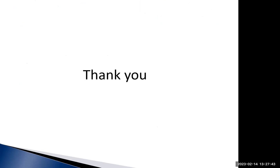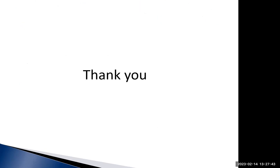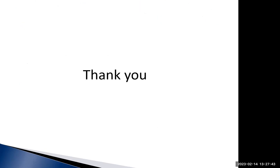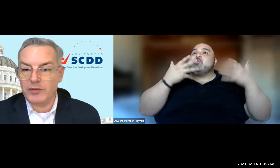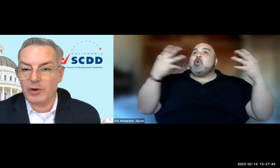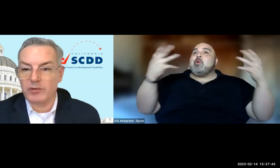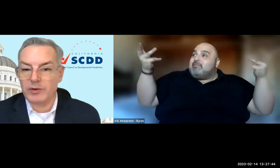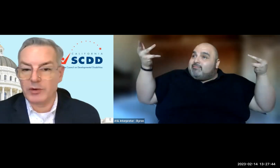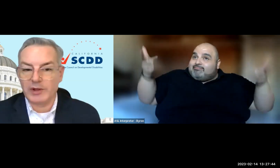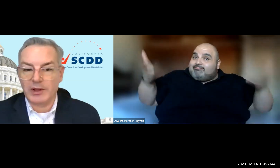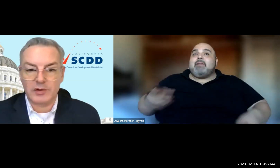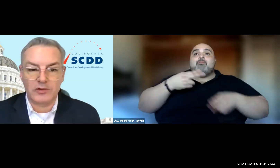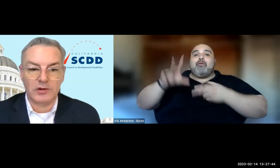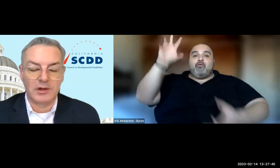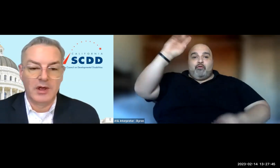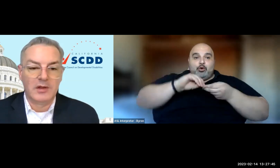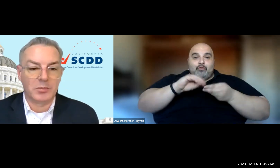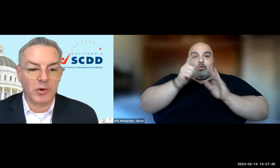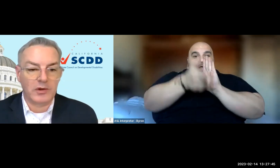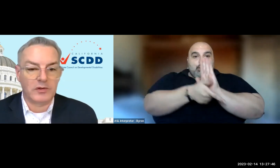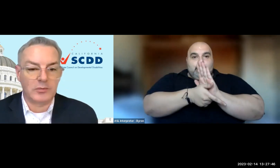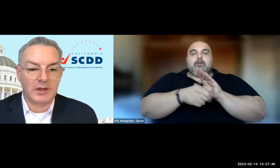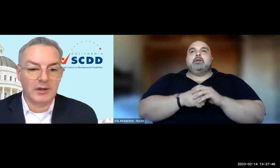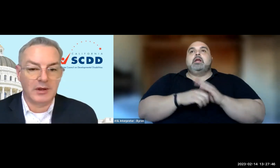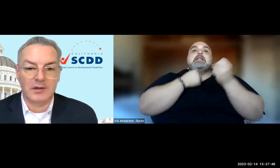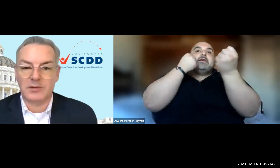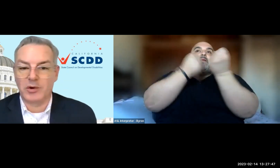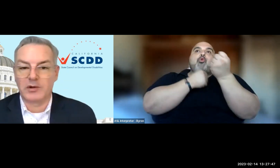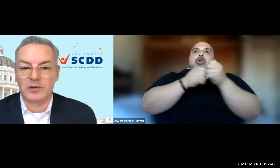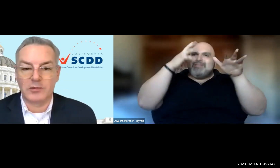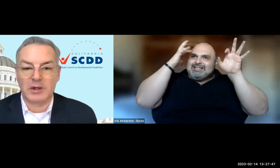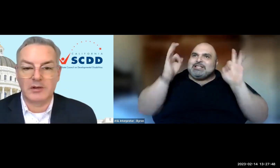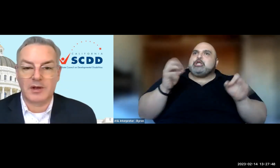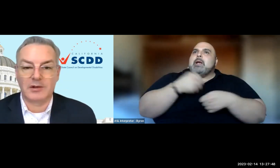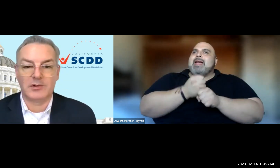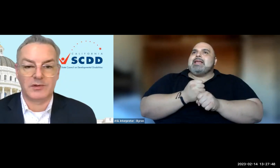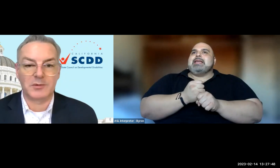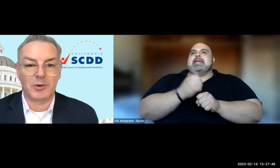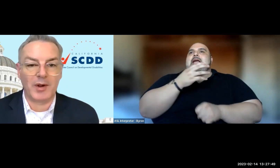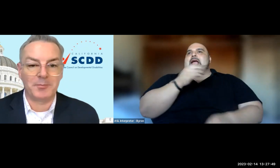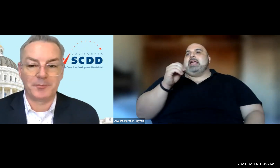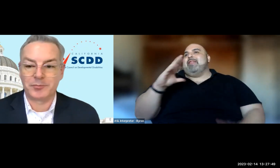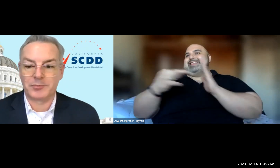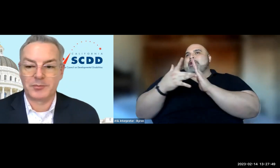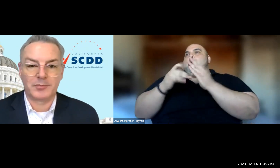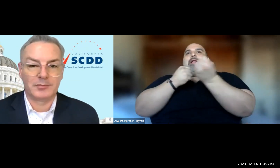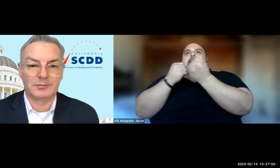That is my brief overview of the legislation, supported decision-making, and a supported decision-making technical assistance